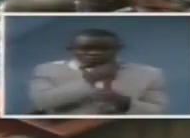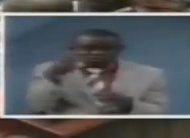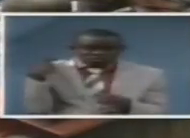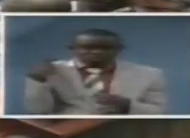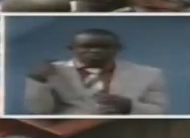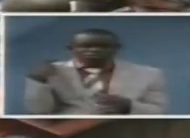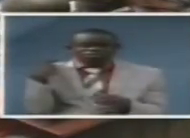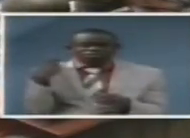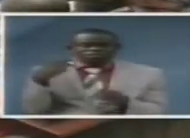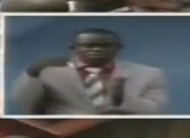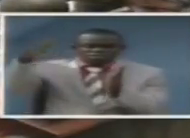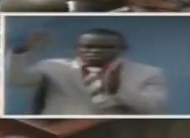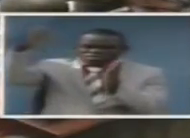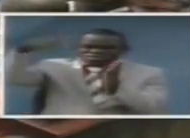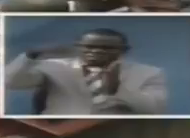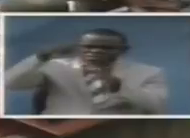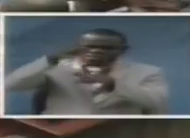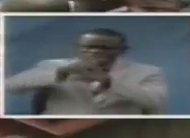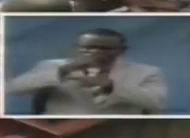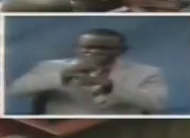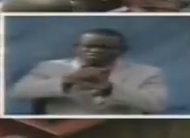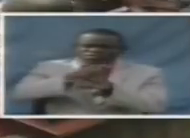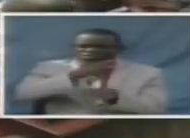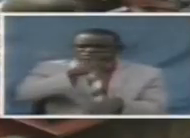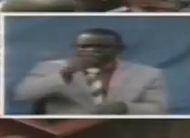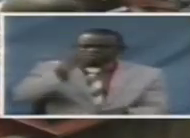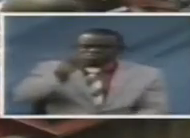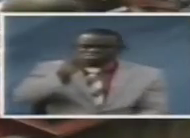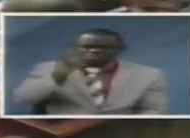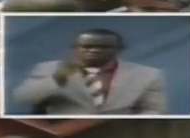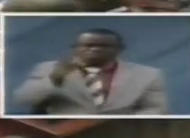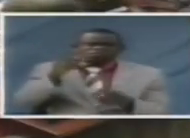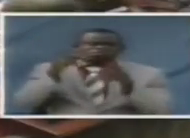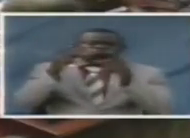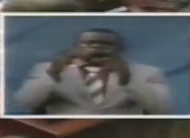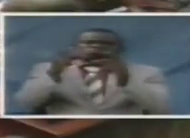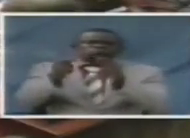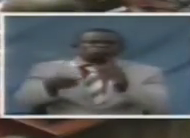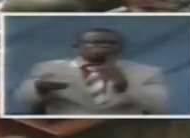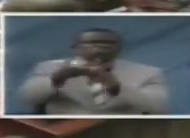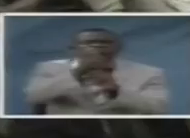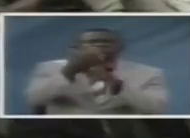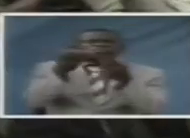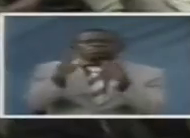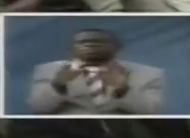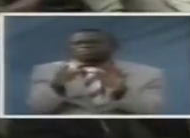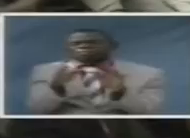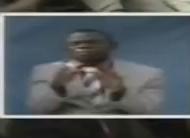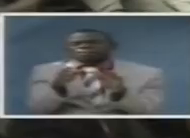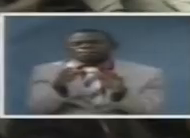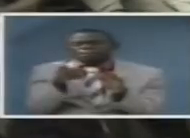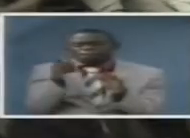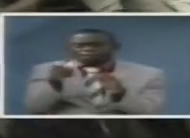closure on the scaling up solar project of 100 megawatts has been reached, and construction